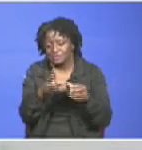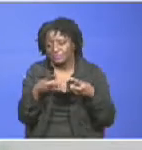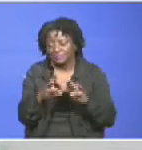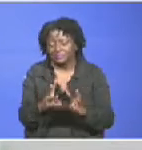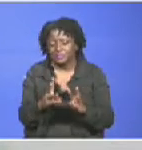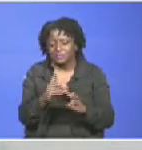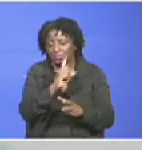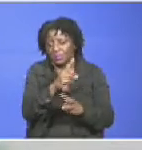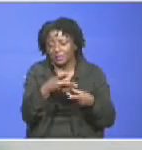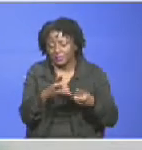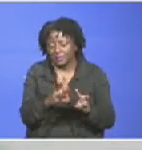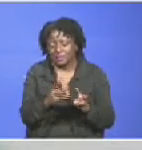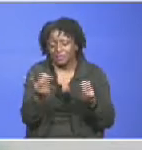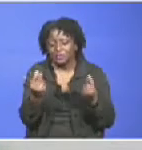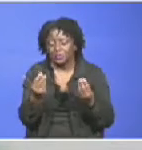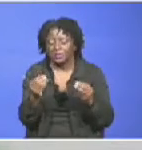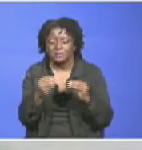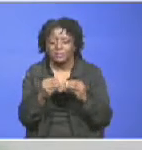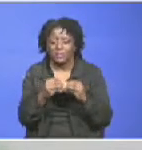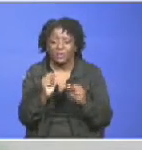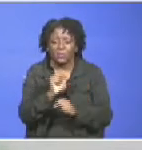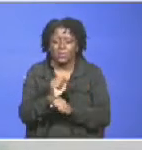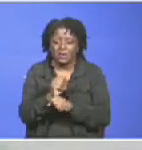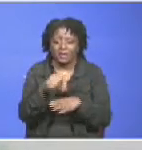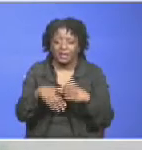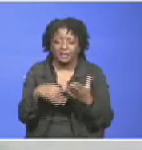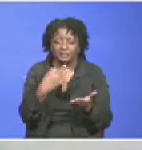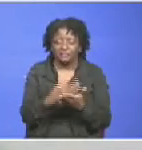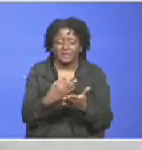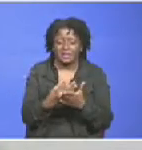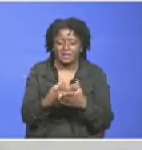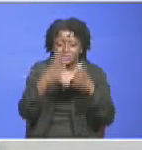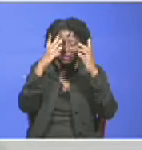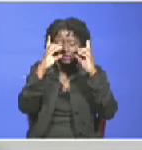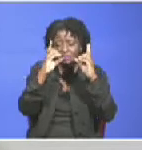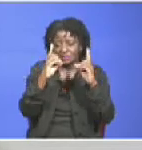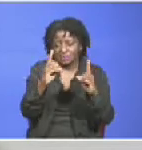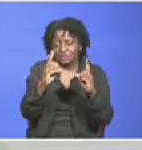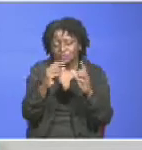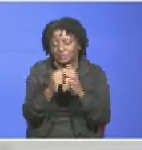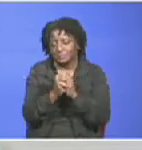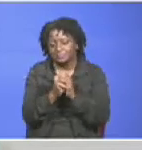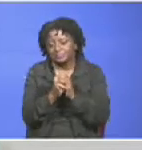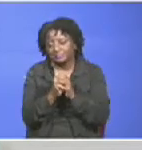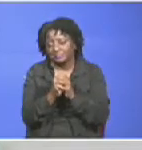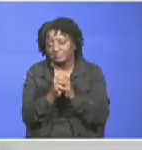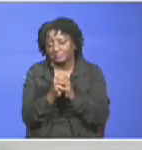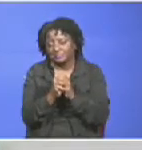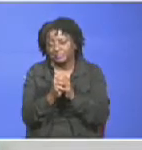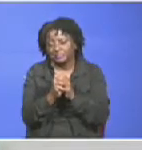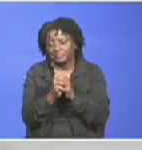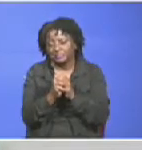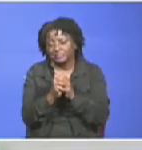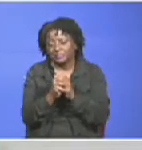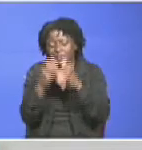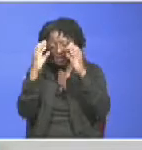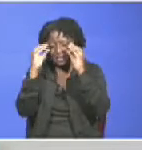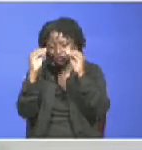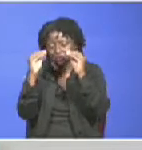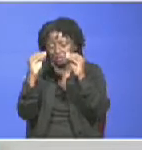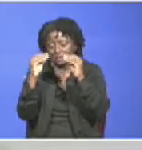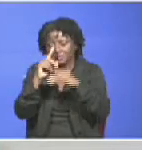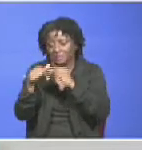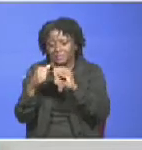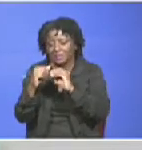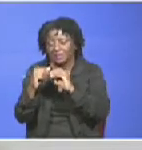doing more work in the area of financial literacy to educate persons around, how they should be